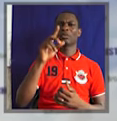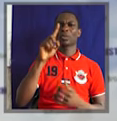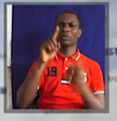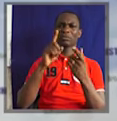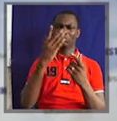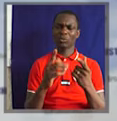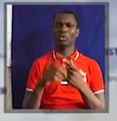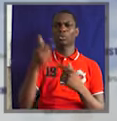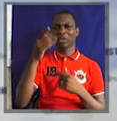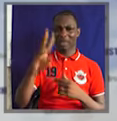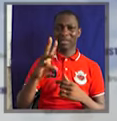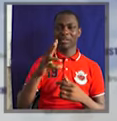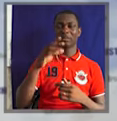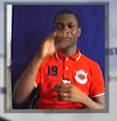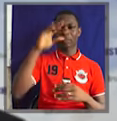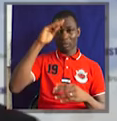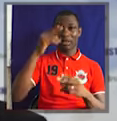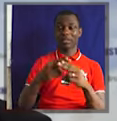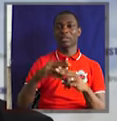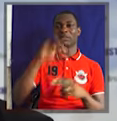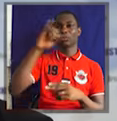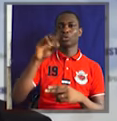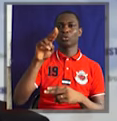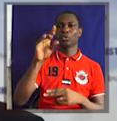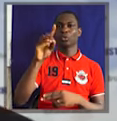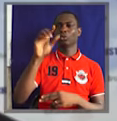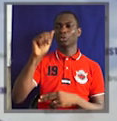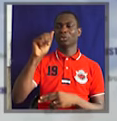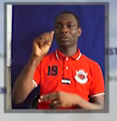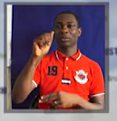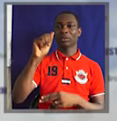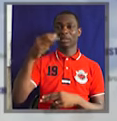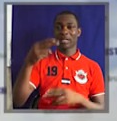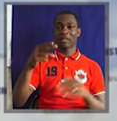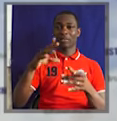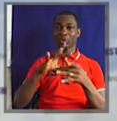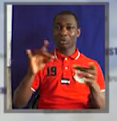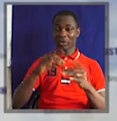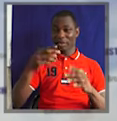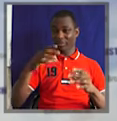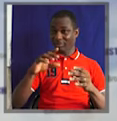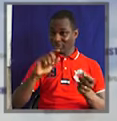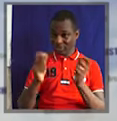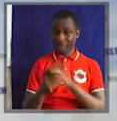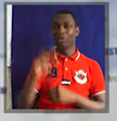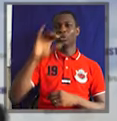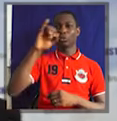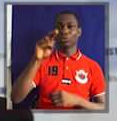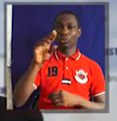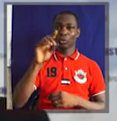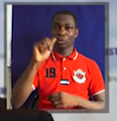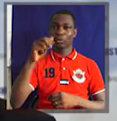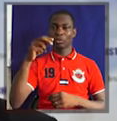Judah ehu. So what is Judah enka? The 12 tribes of Israel no, emu